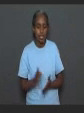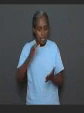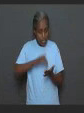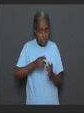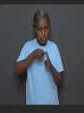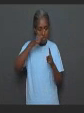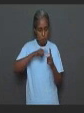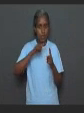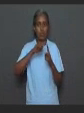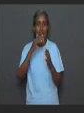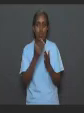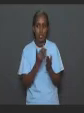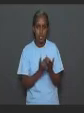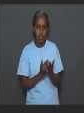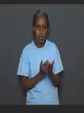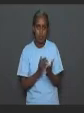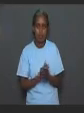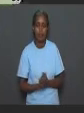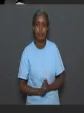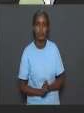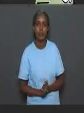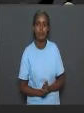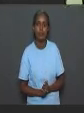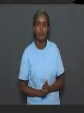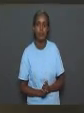Let's get back to our lesson.